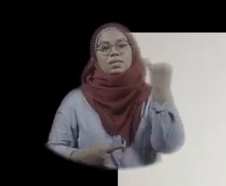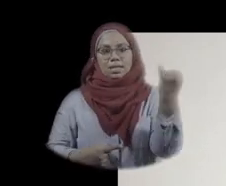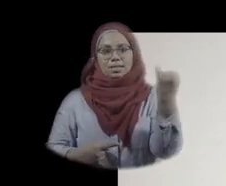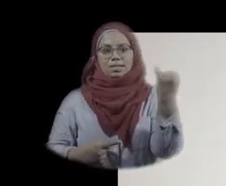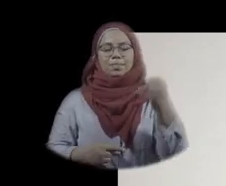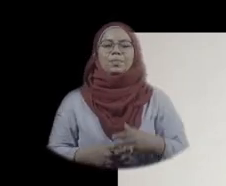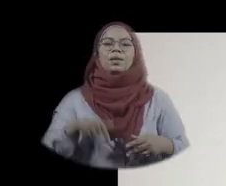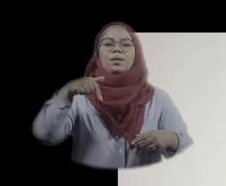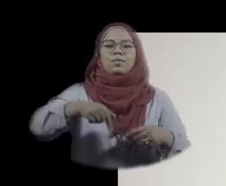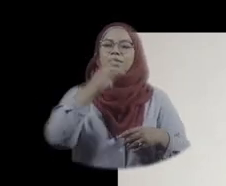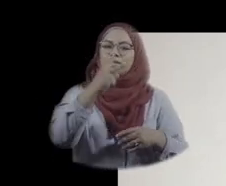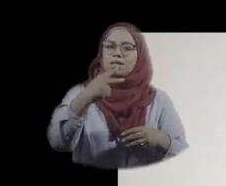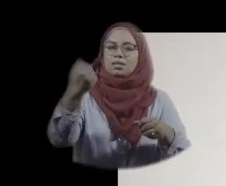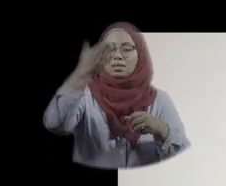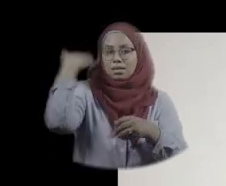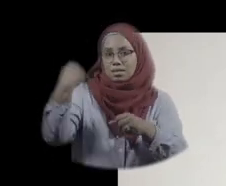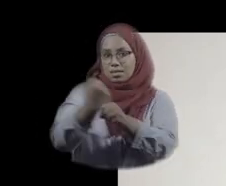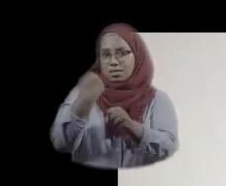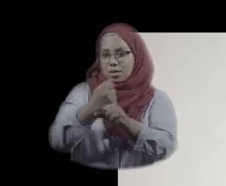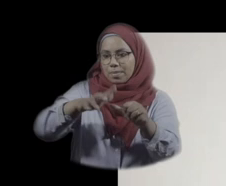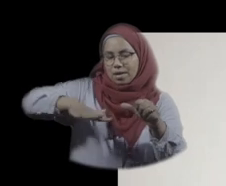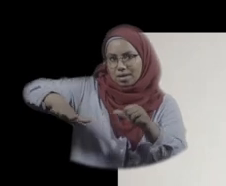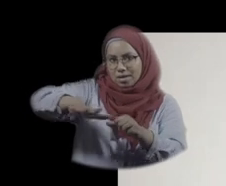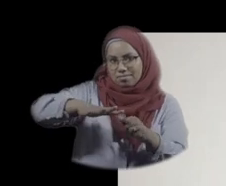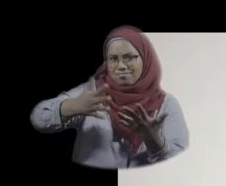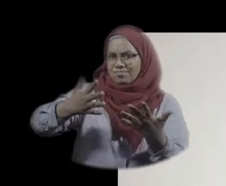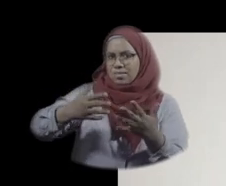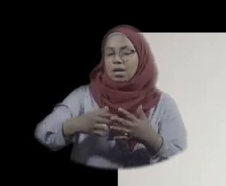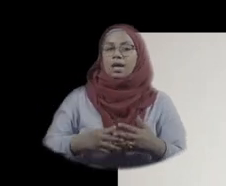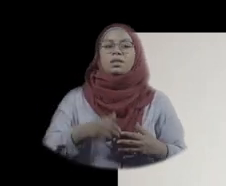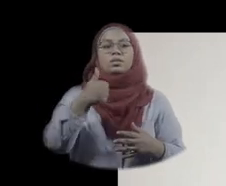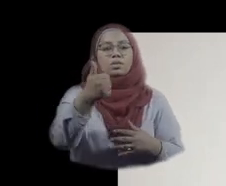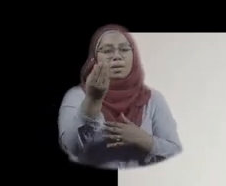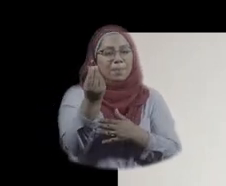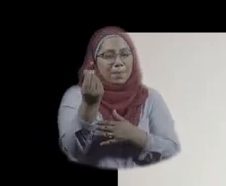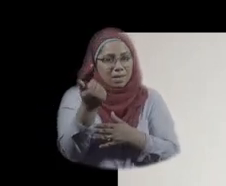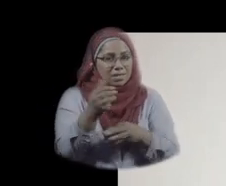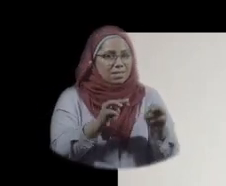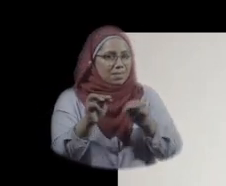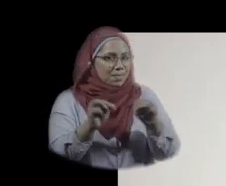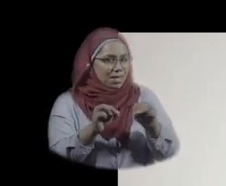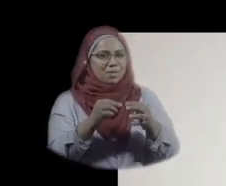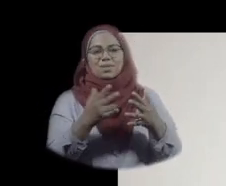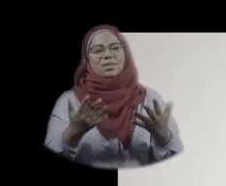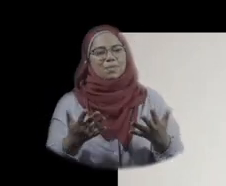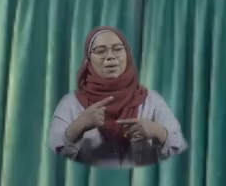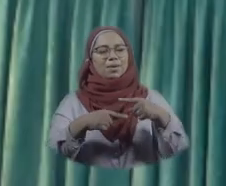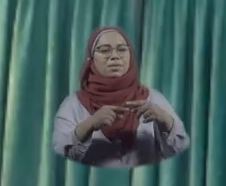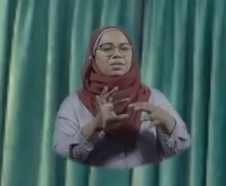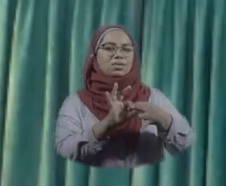pedi anghenu vazifa ga bazar ga harakat the rupu kama then rangaru financial management ga me